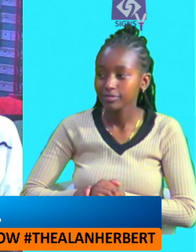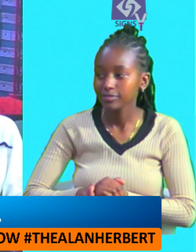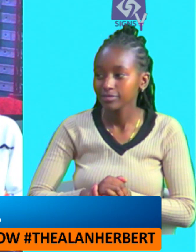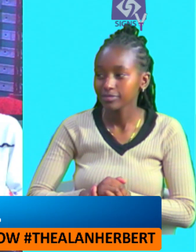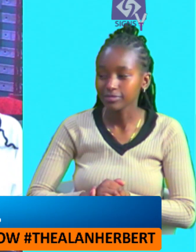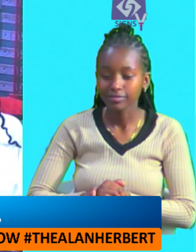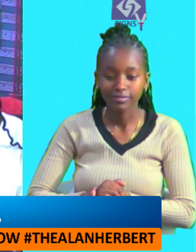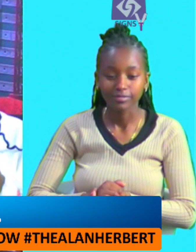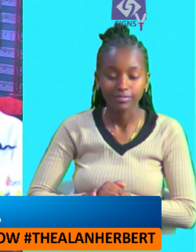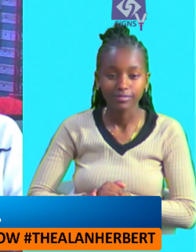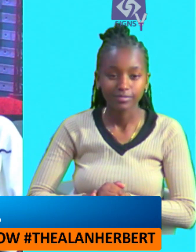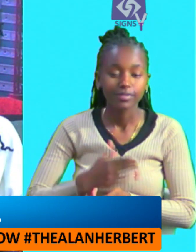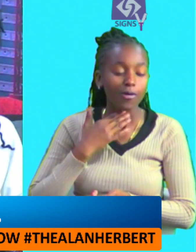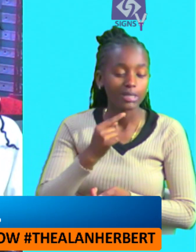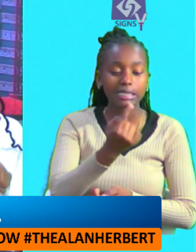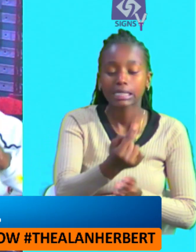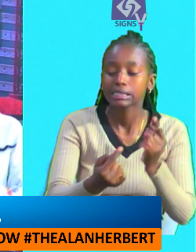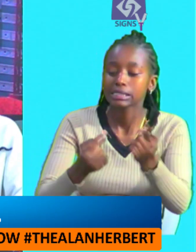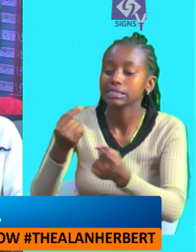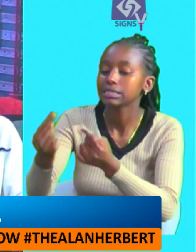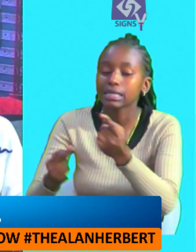products. Zimefanya nini?